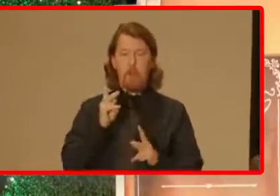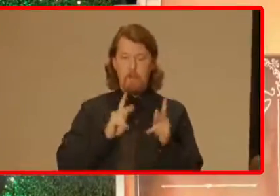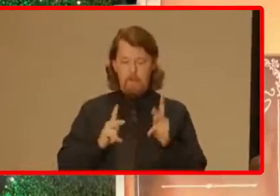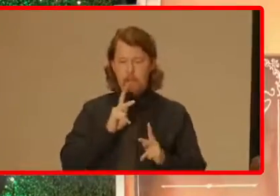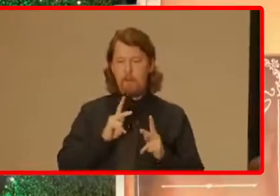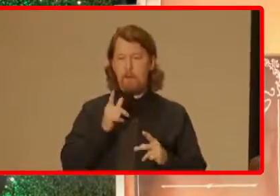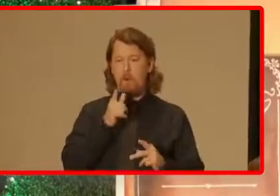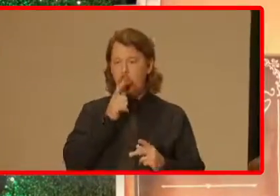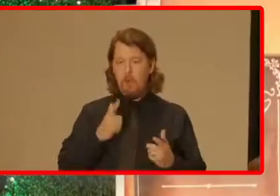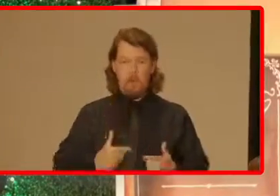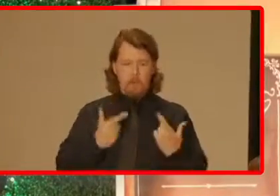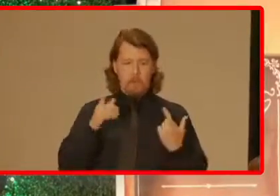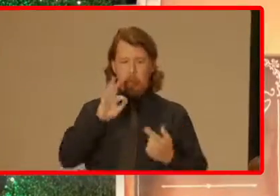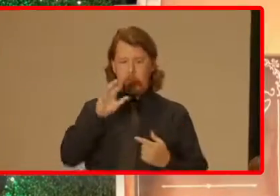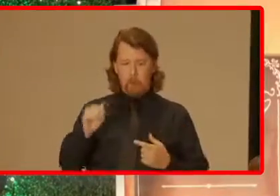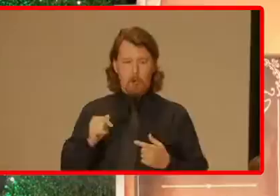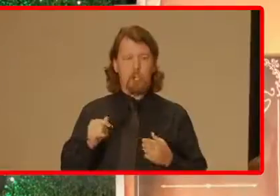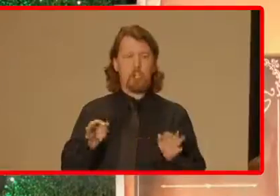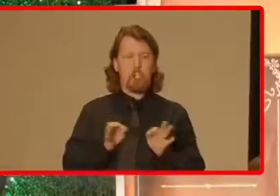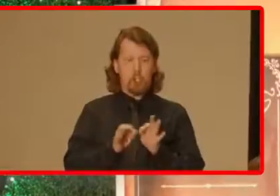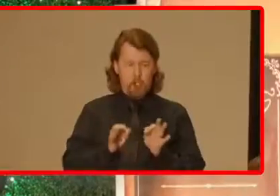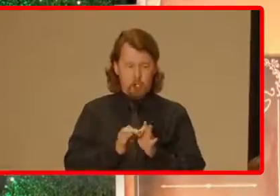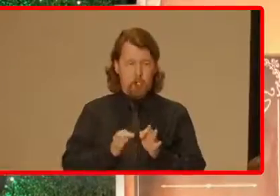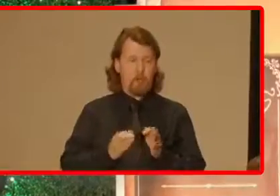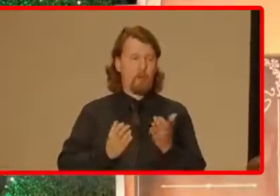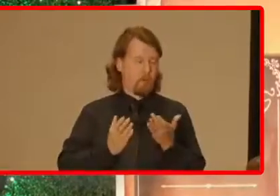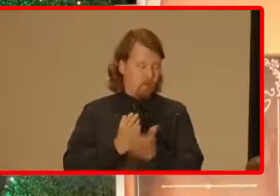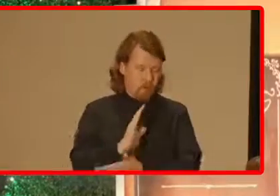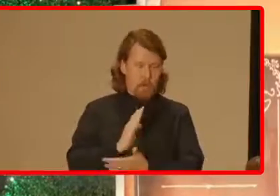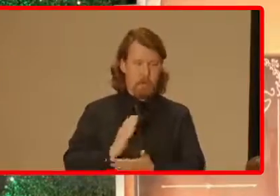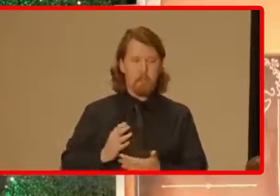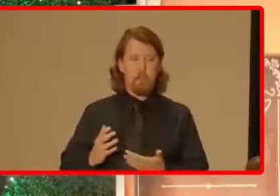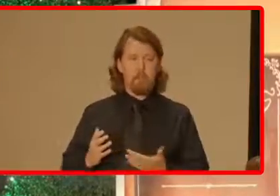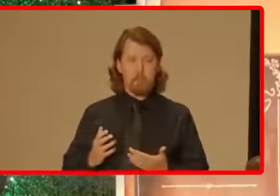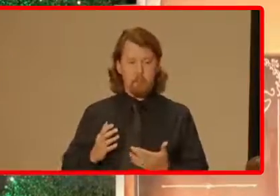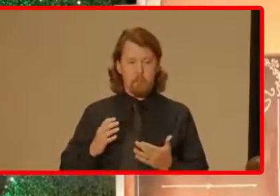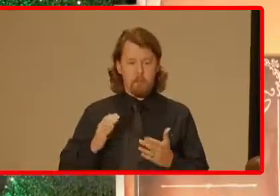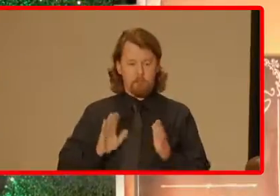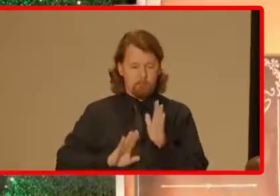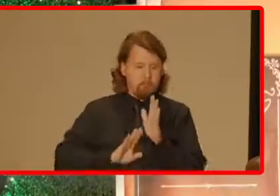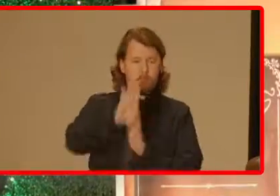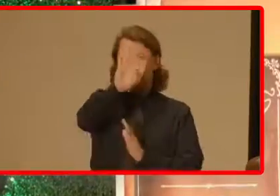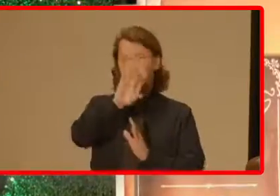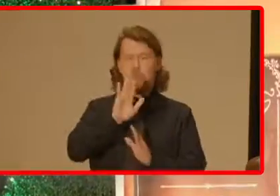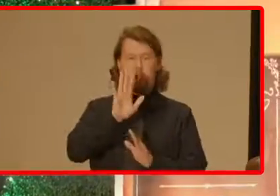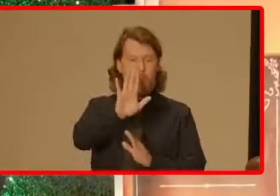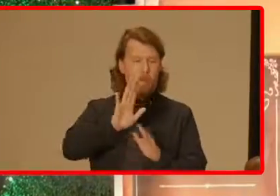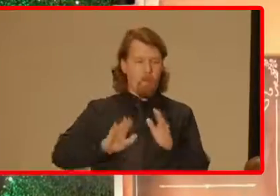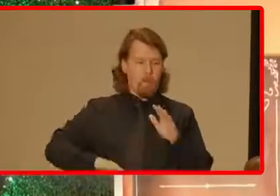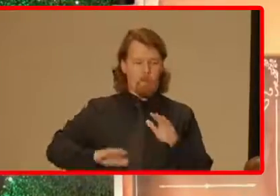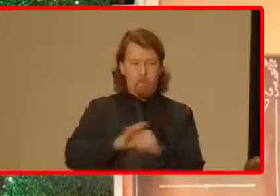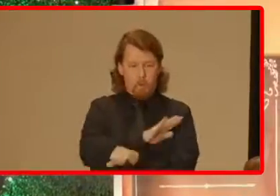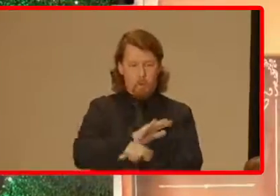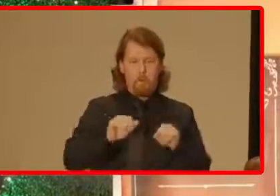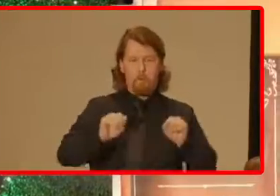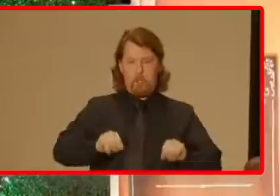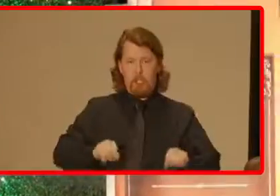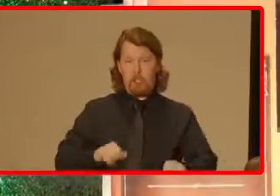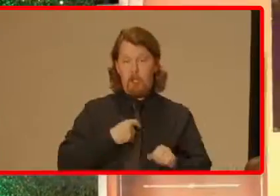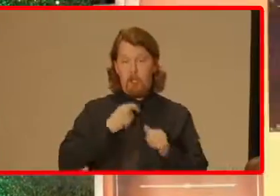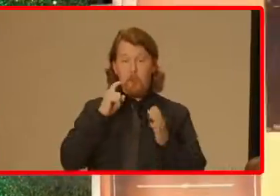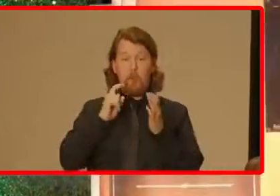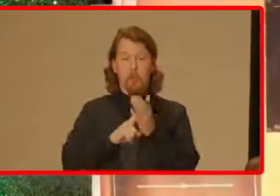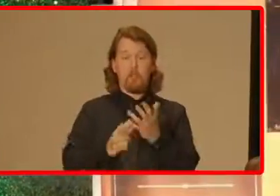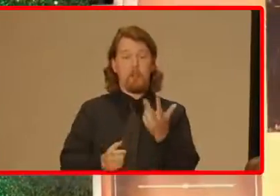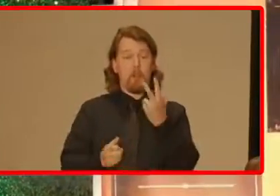opportunity to reach their full potential. And I'd like to recognize three people here who